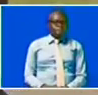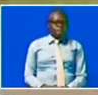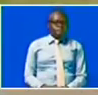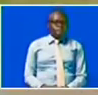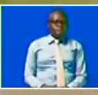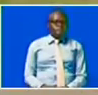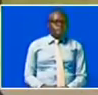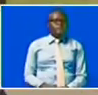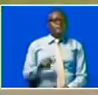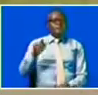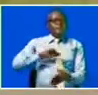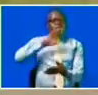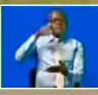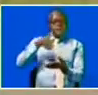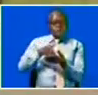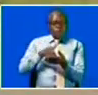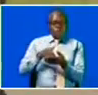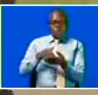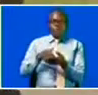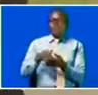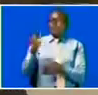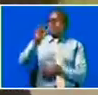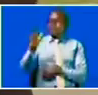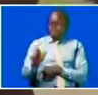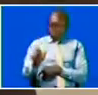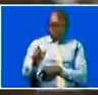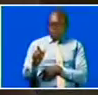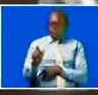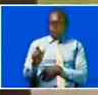ni kama ka central region between